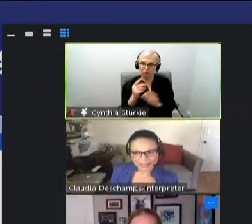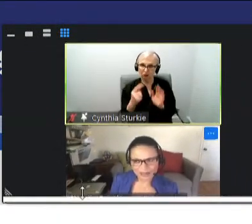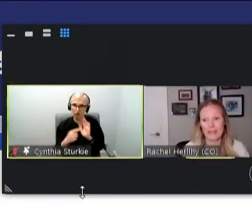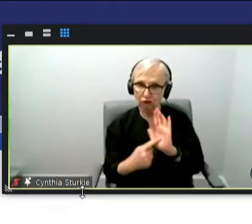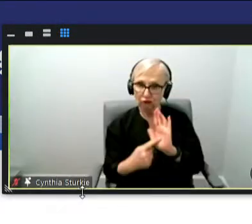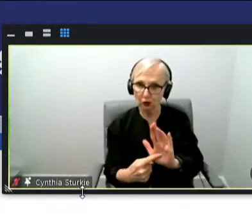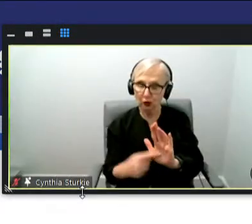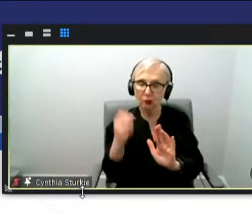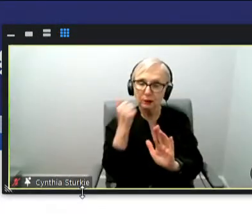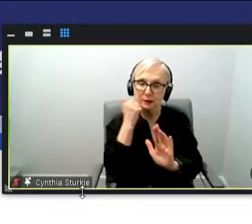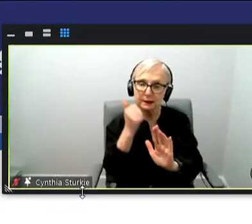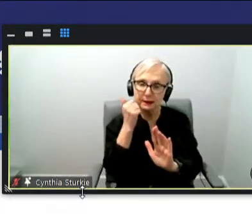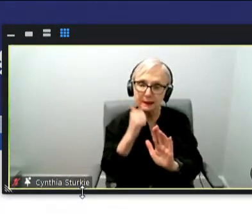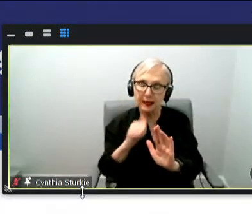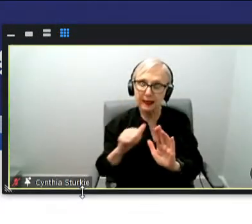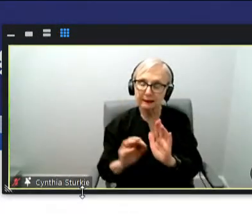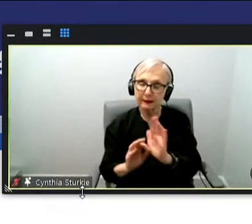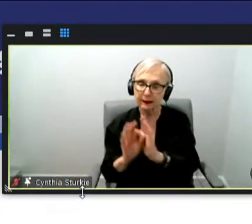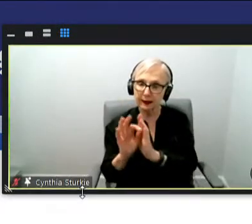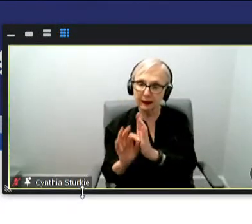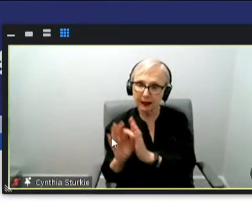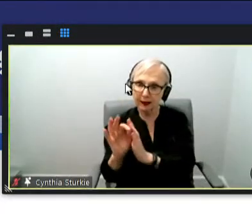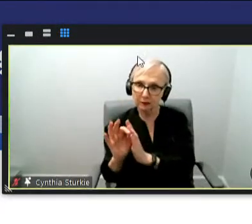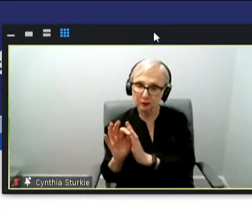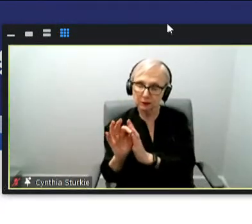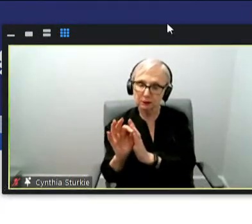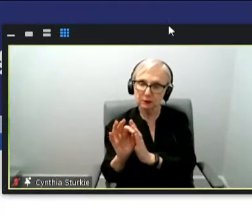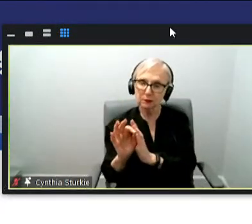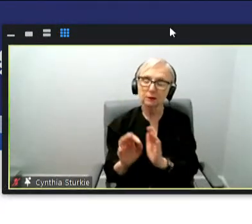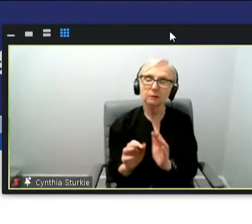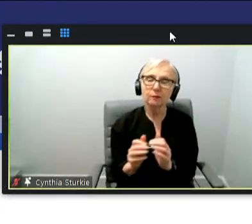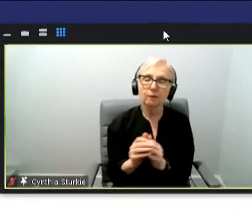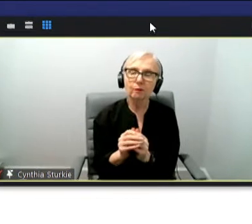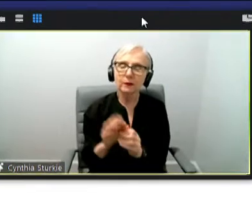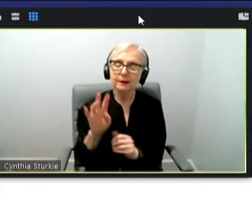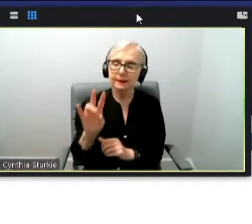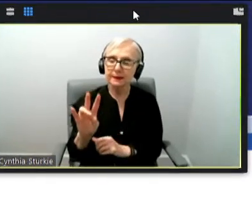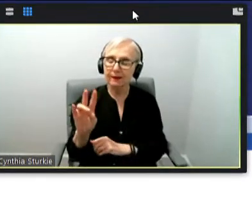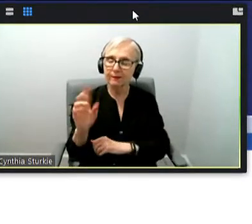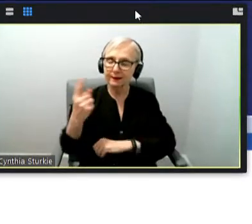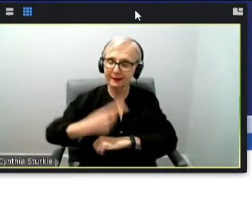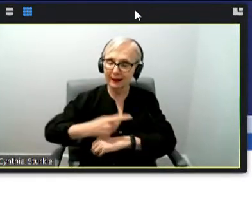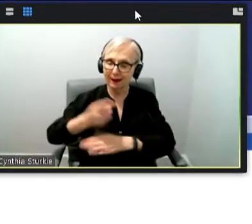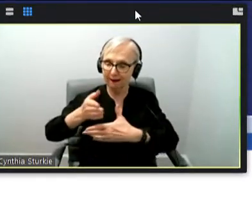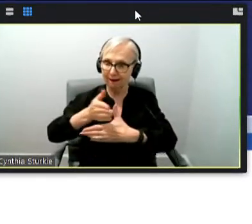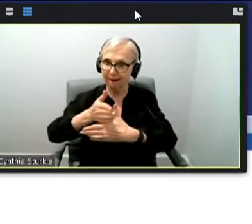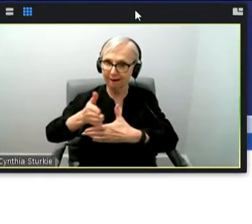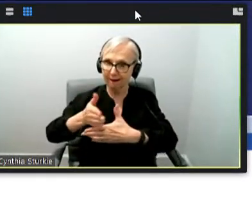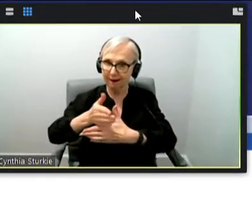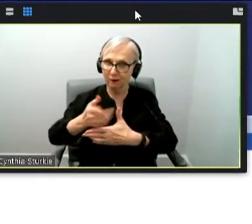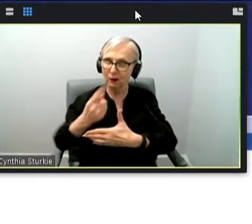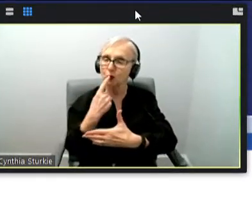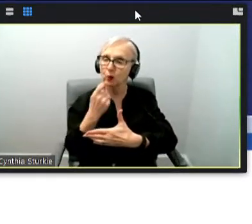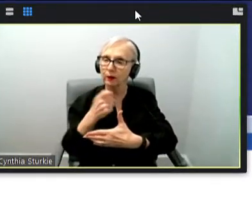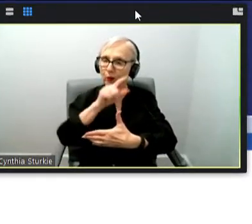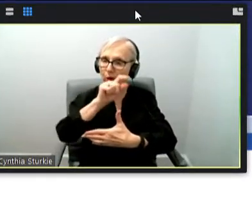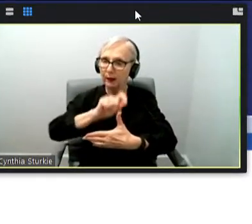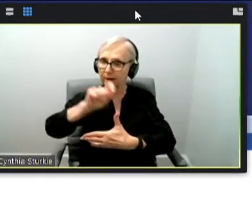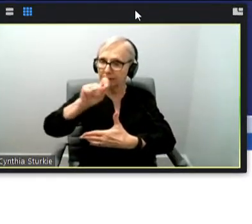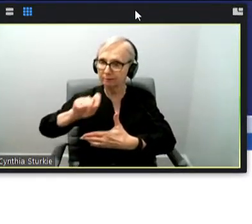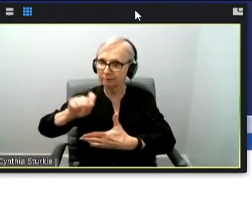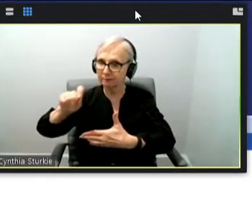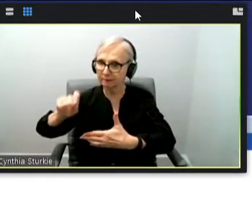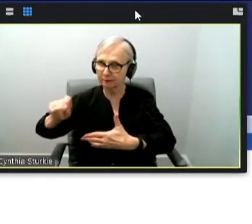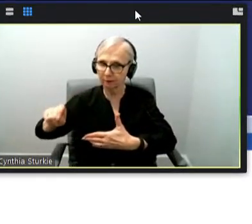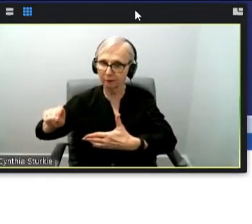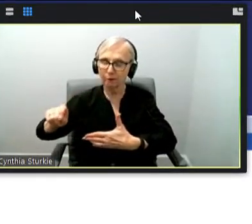daily case counts with each of those gray vertical bars, and our 7-day moving average trend with the red line in this figure.